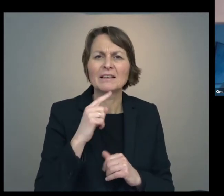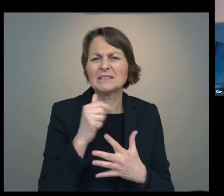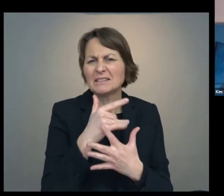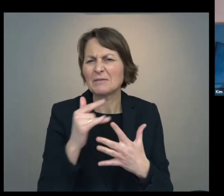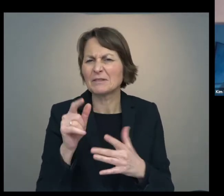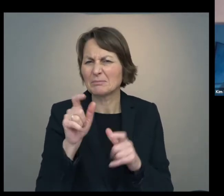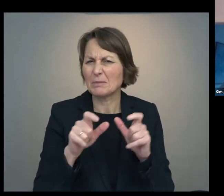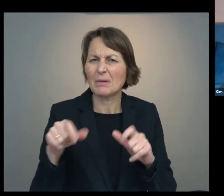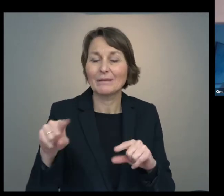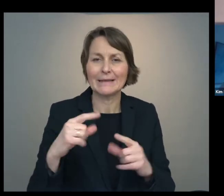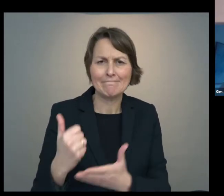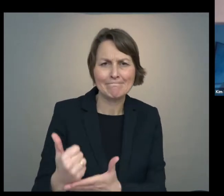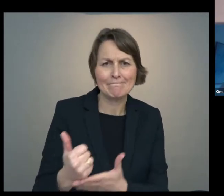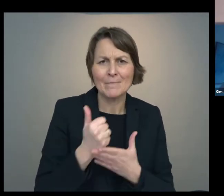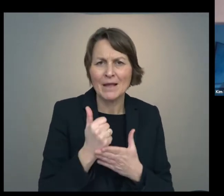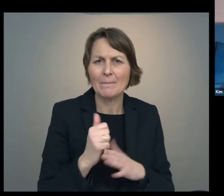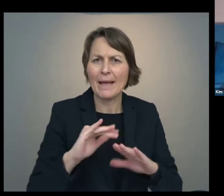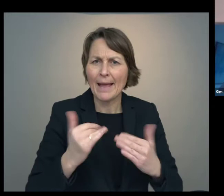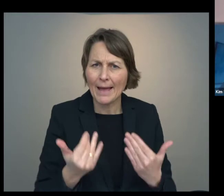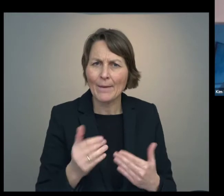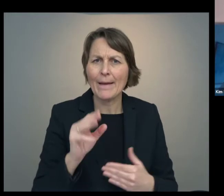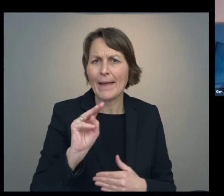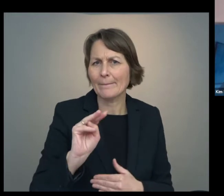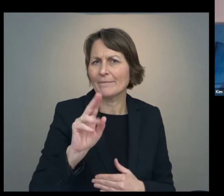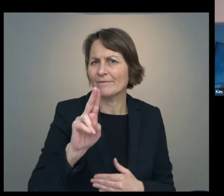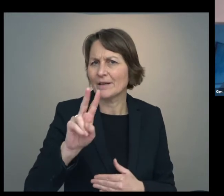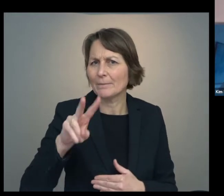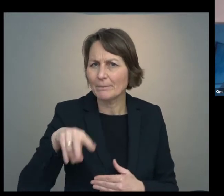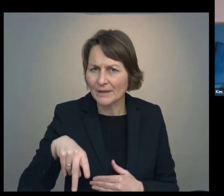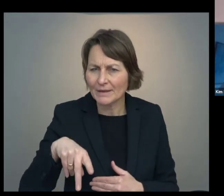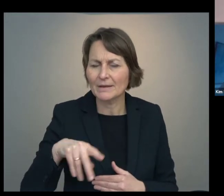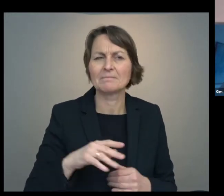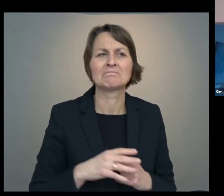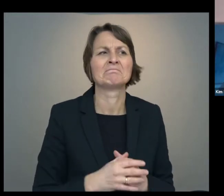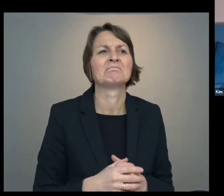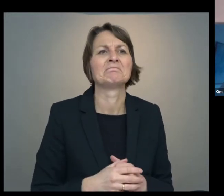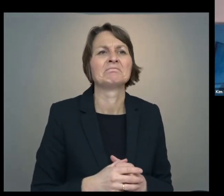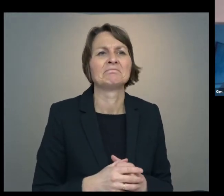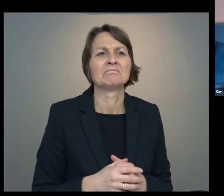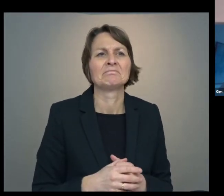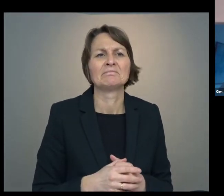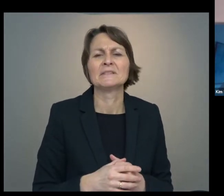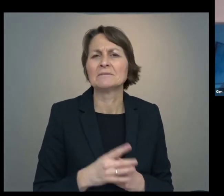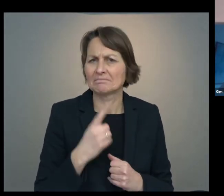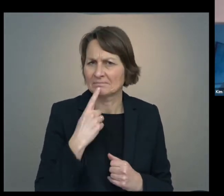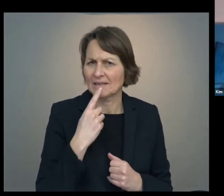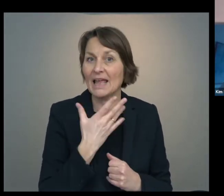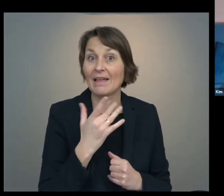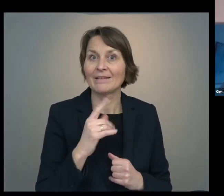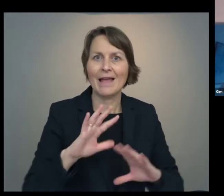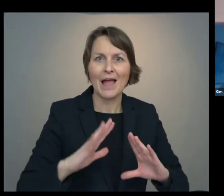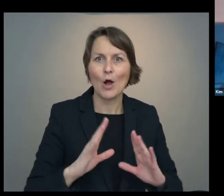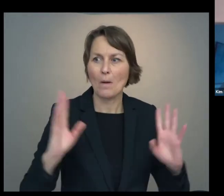brilliant arrangement master Trine helping out on MVP and